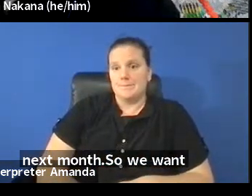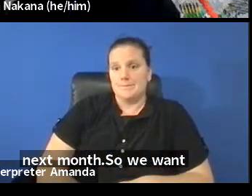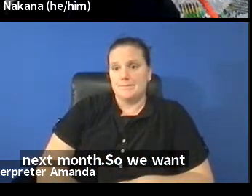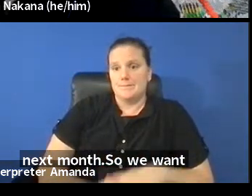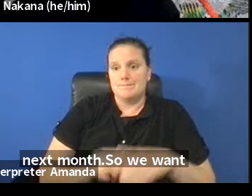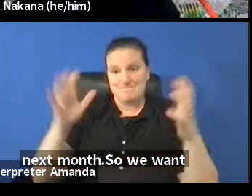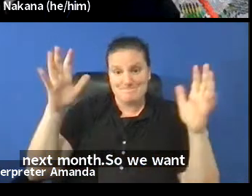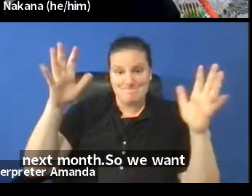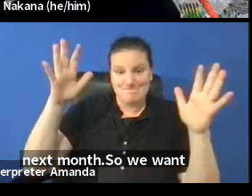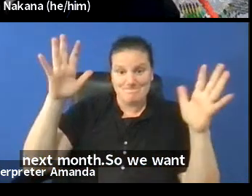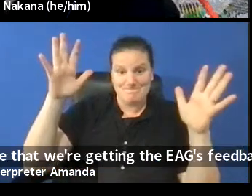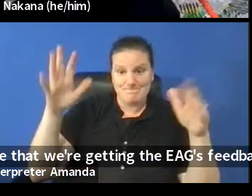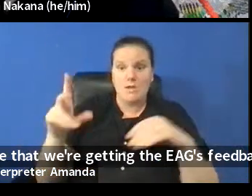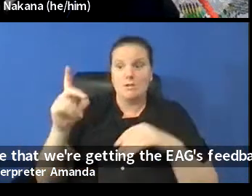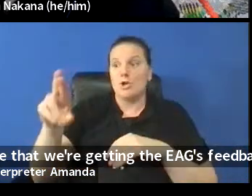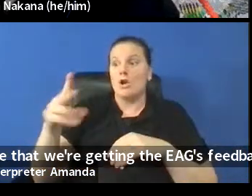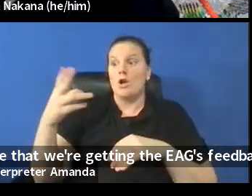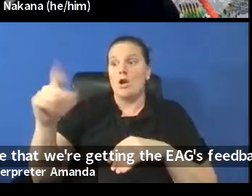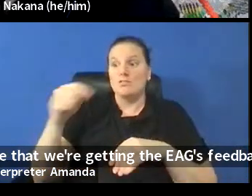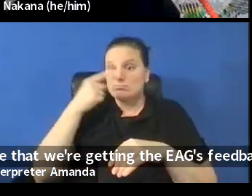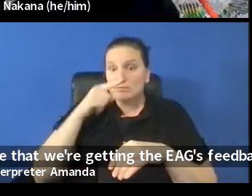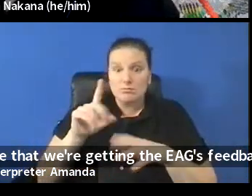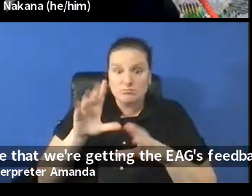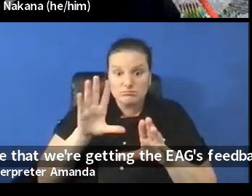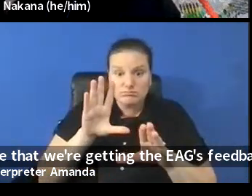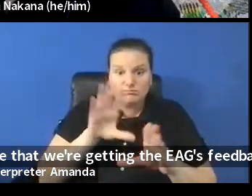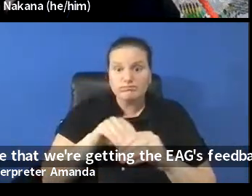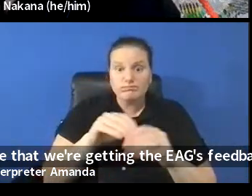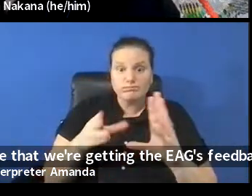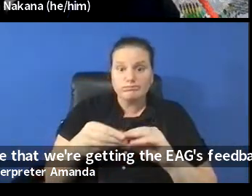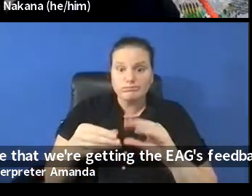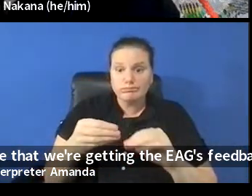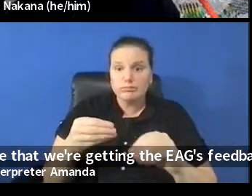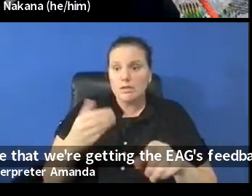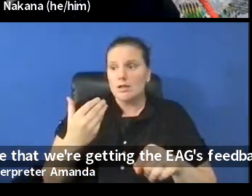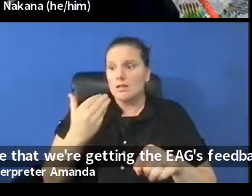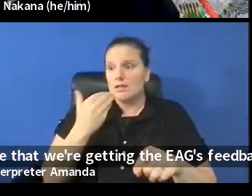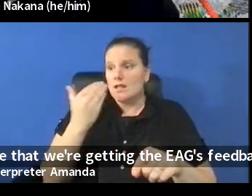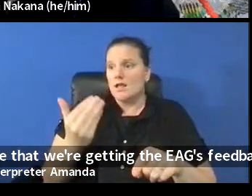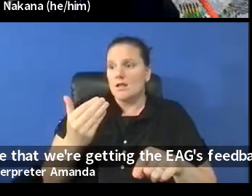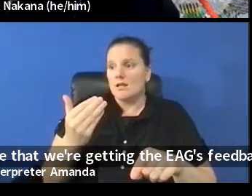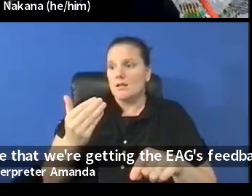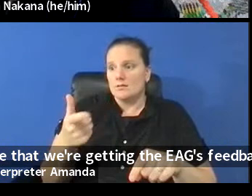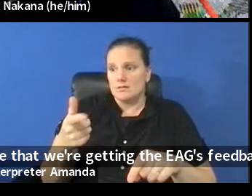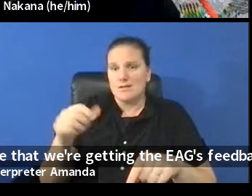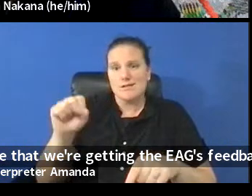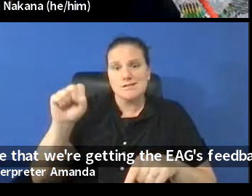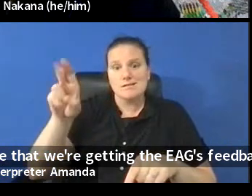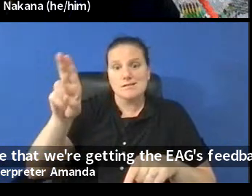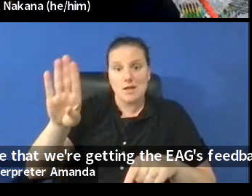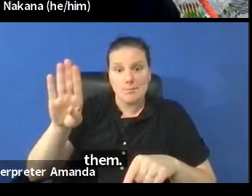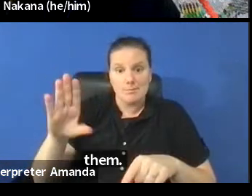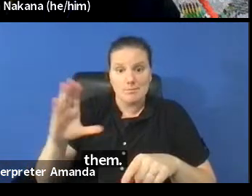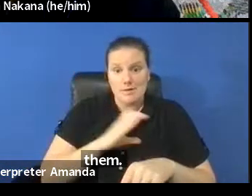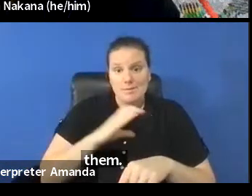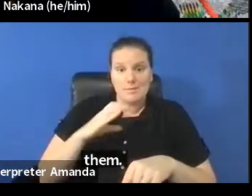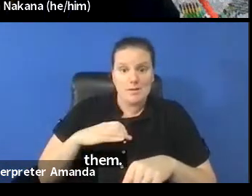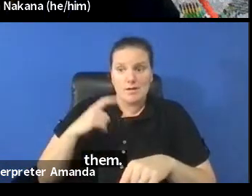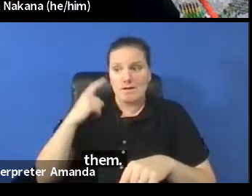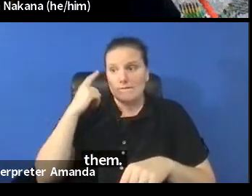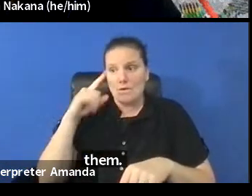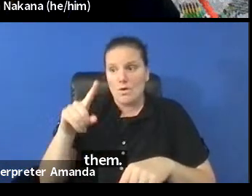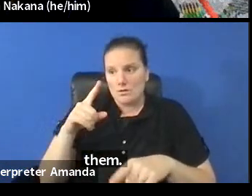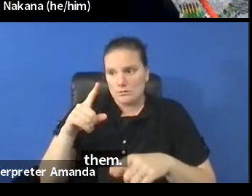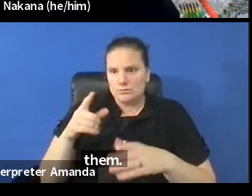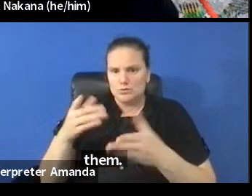Dr. Hunt, if I could just chime in for a second and thank our subcommittee for, in addition to serving